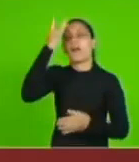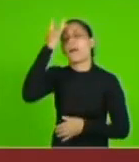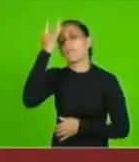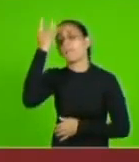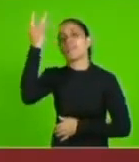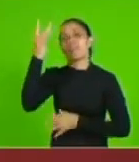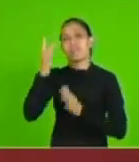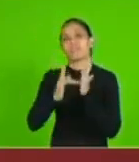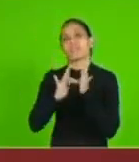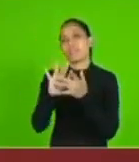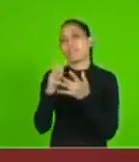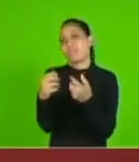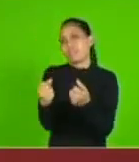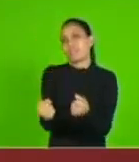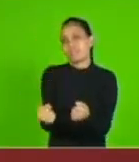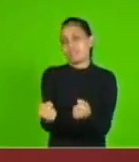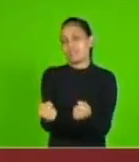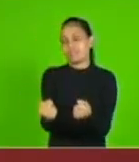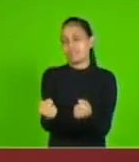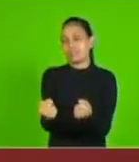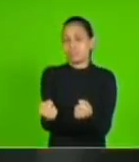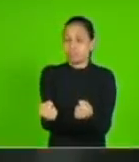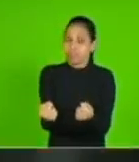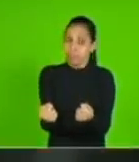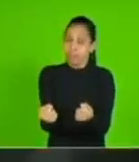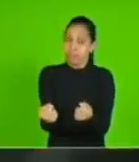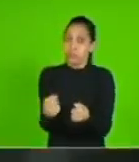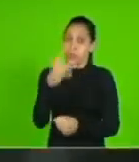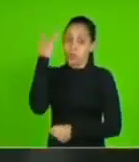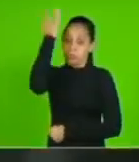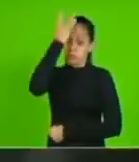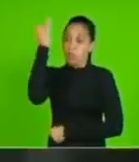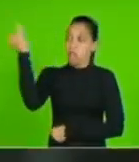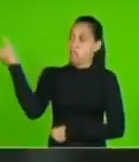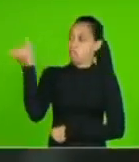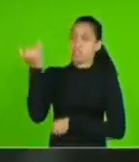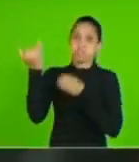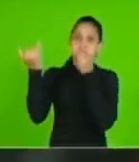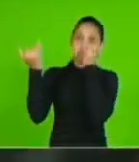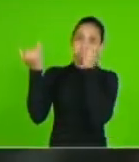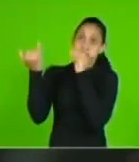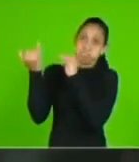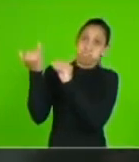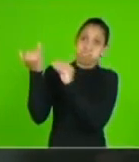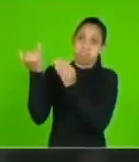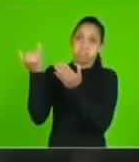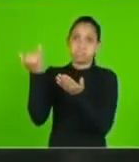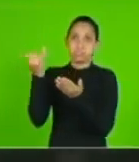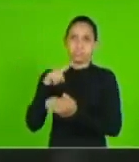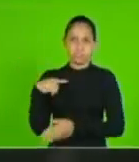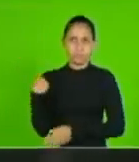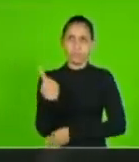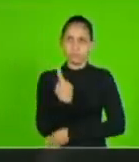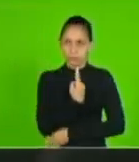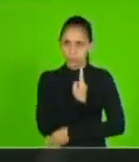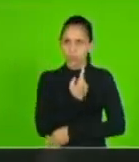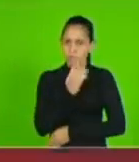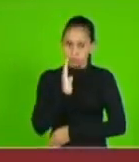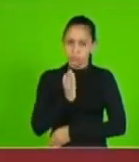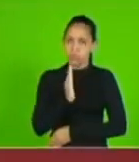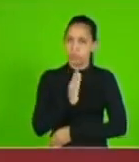justifications in order not to be hearing the voice of the Holy Spirit. We see this even on